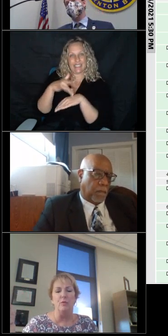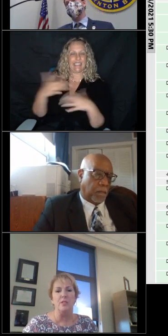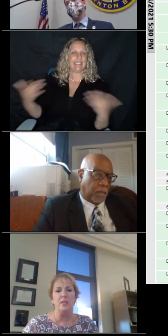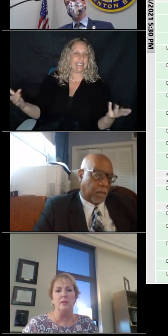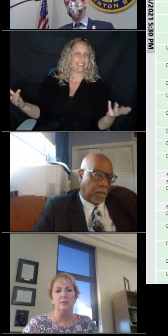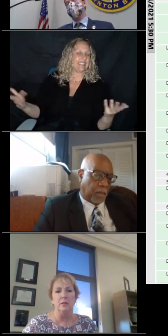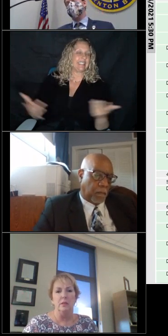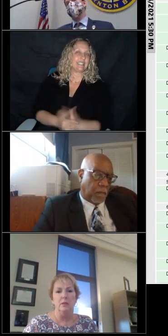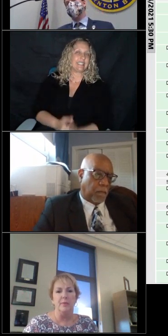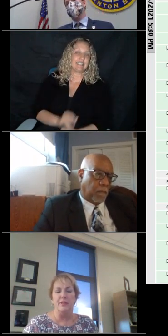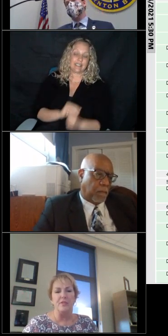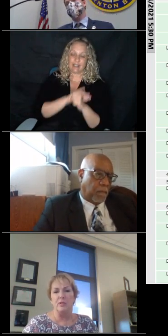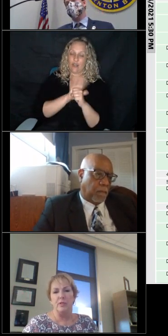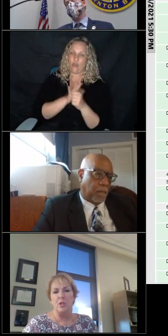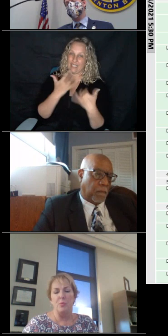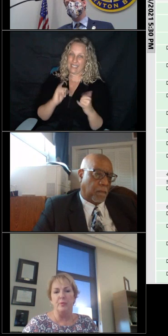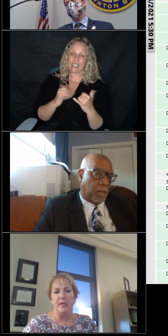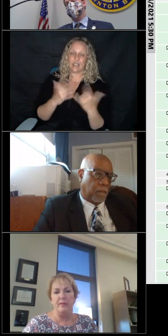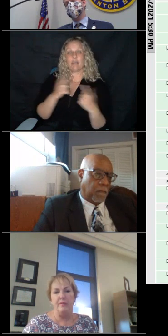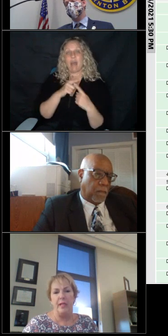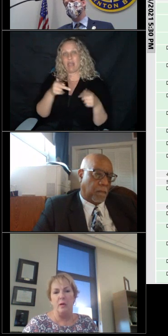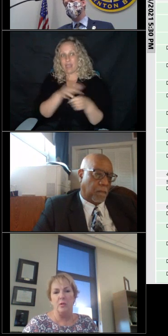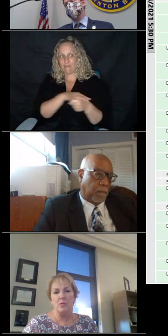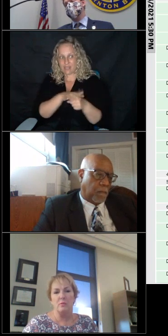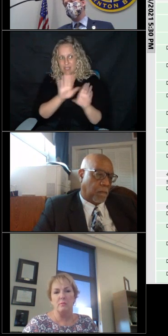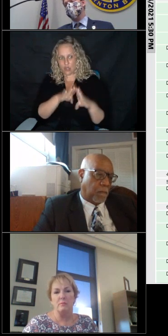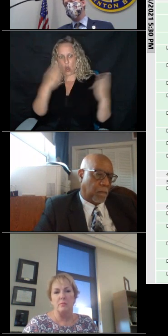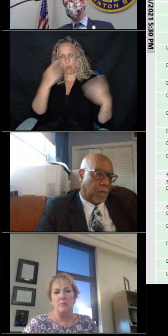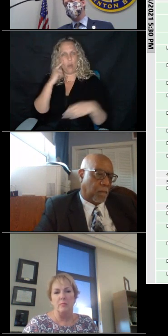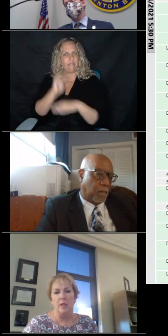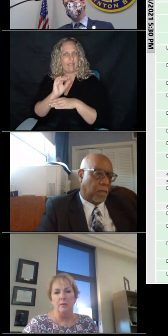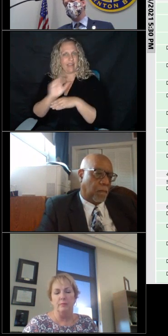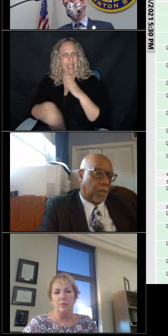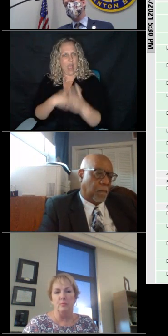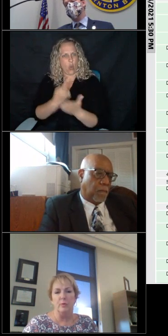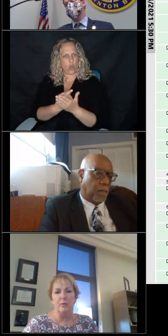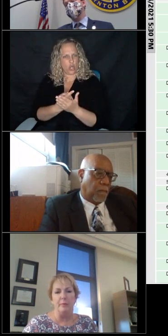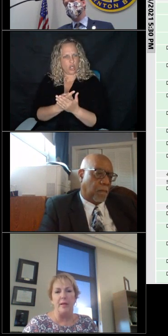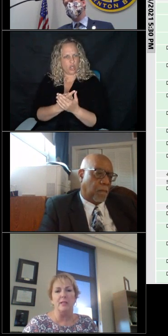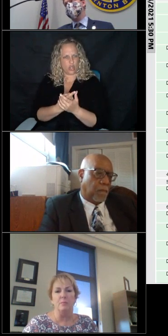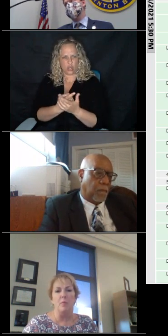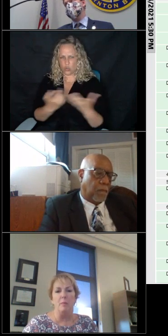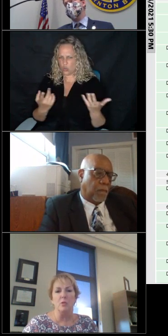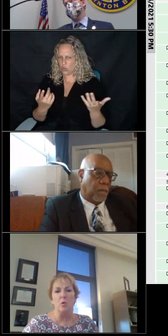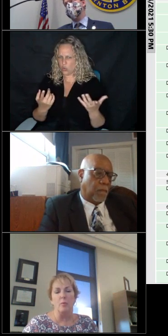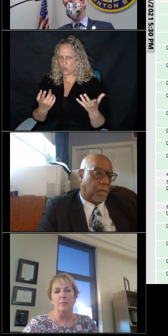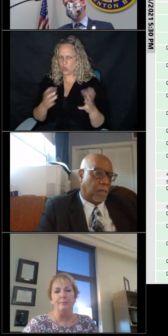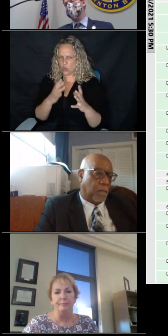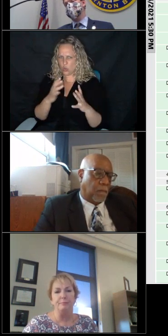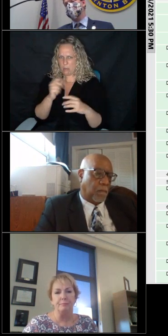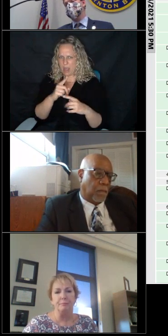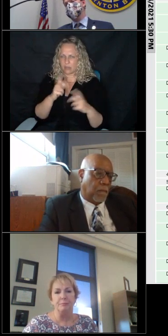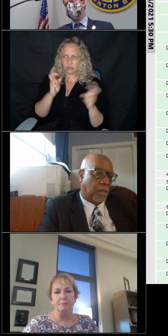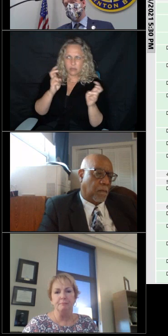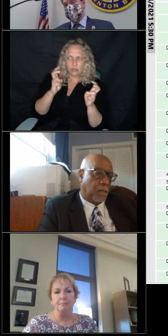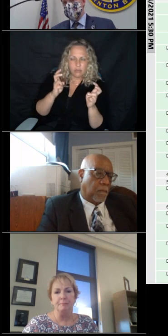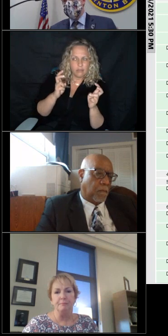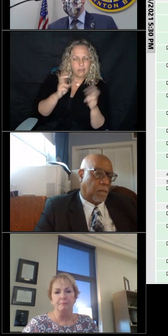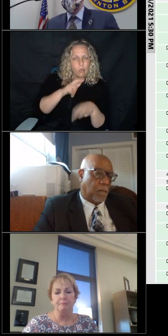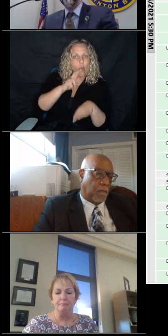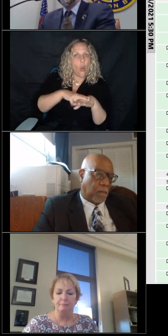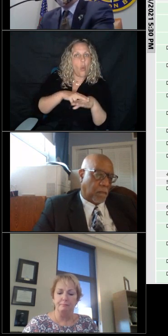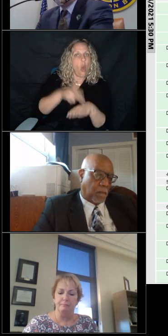know, with COVID still. But the facility's open. We have evening hours. We're getting back to almost normal.